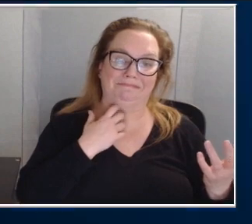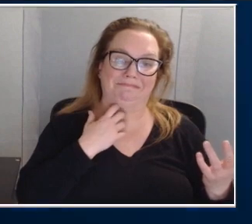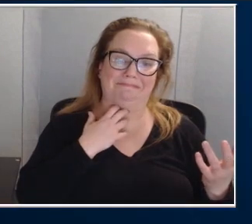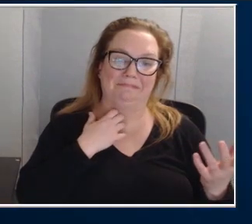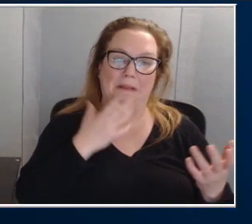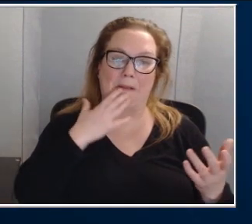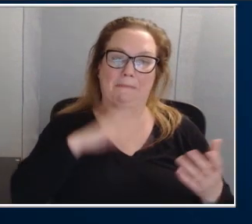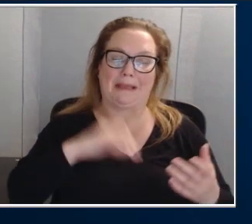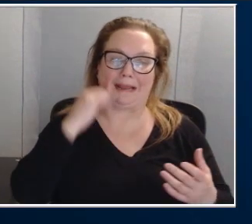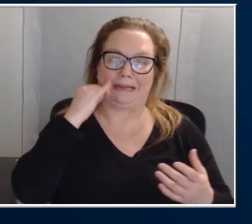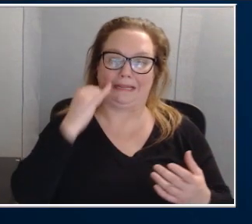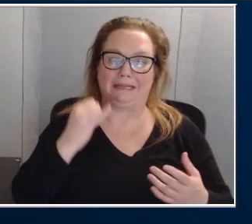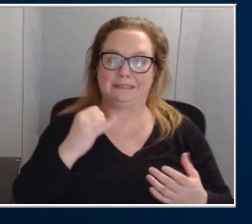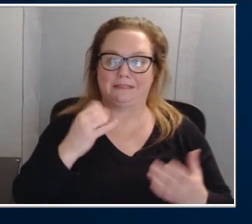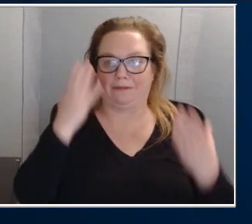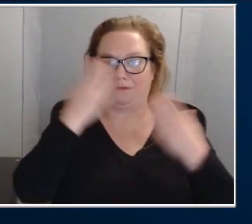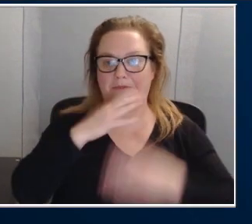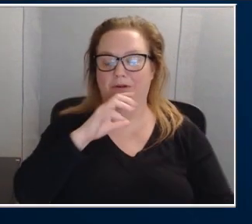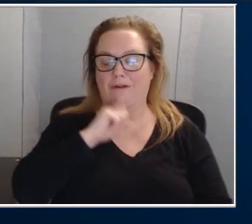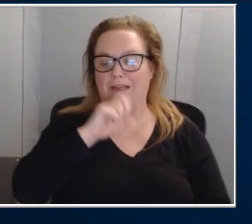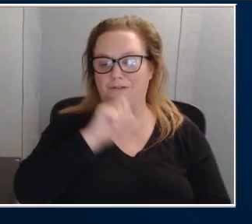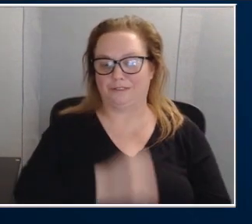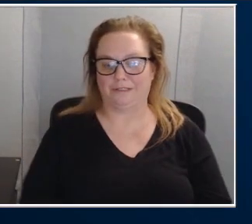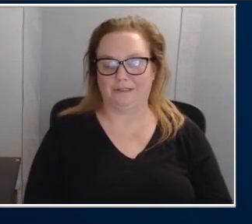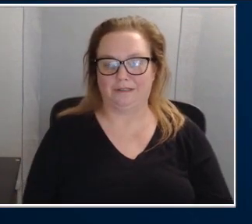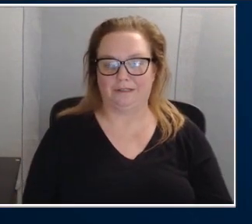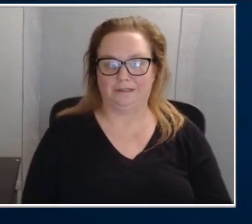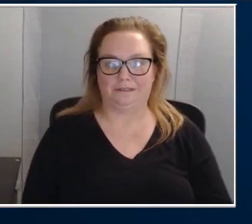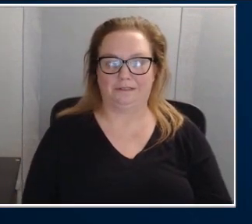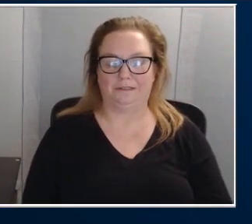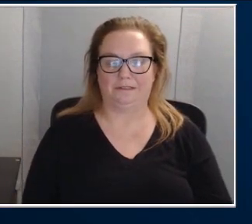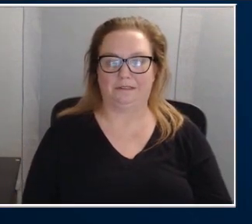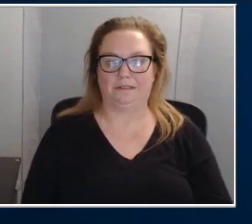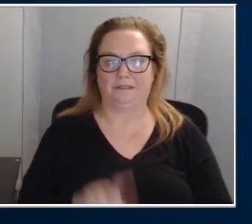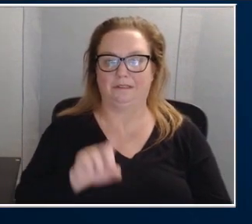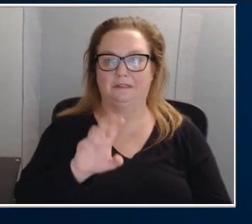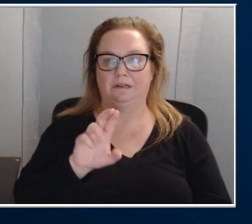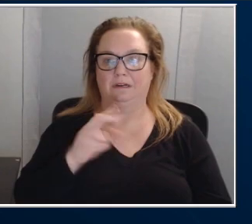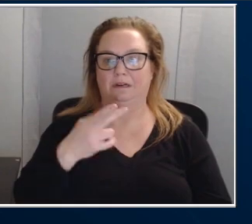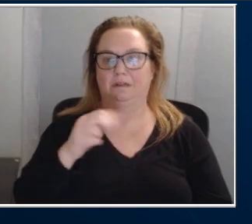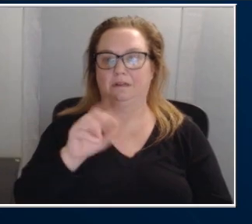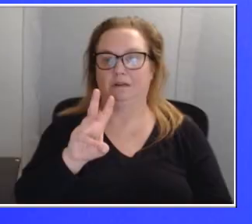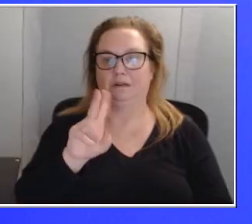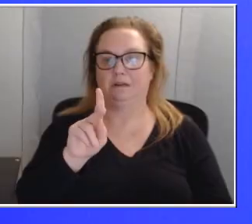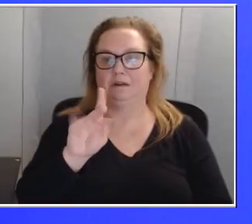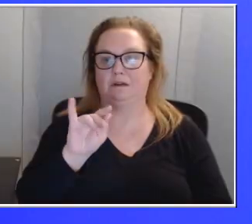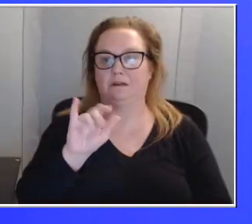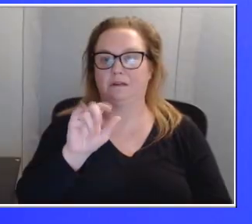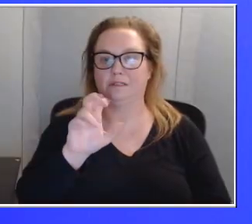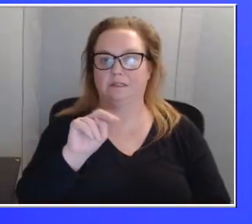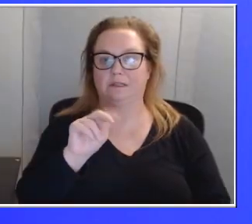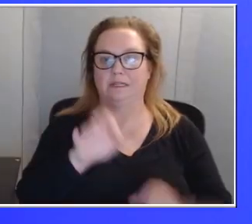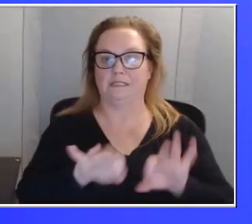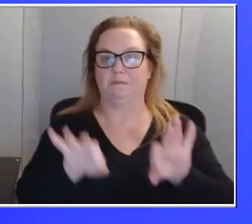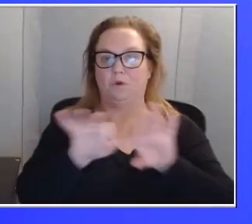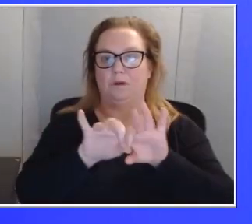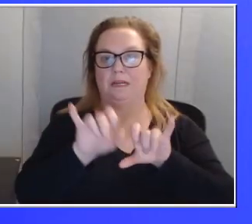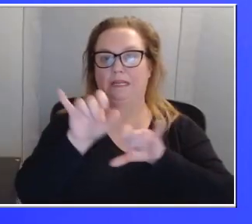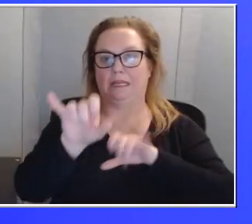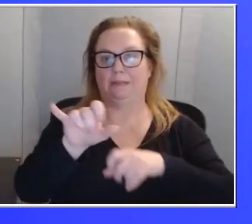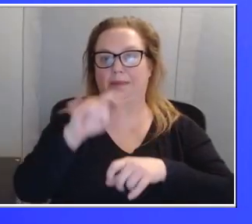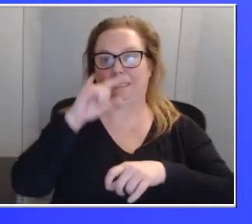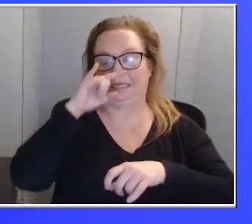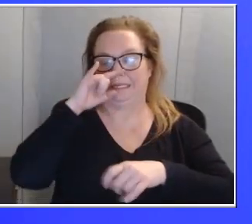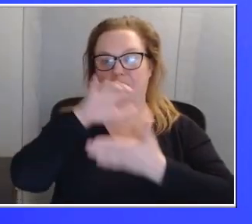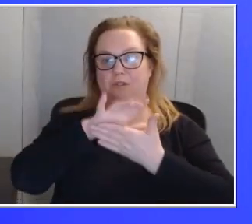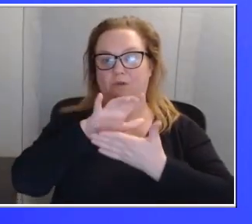Let's something not do from the it. dark ages, just like Dr. Norman said, for sure. Thoughts, Dr. To Satterwhite? Dr. Hawkinson's earlier point, it's important to keep kids in school. Yeah. And we do that by keeping